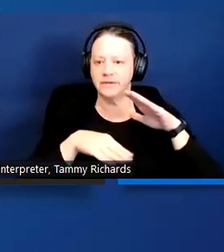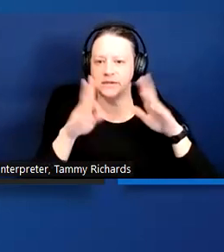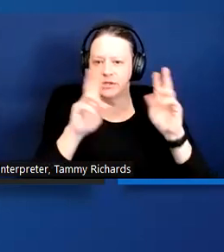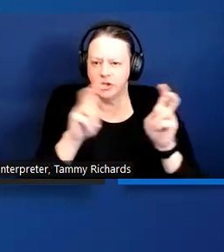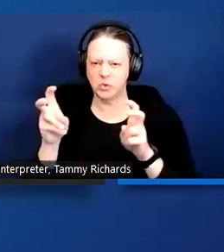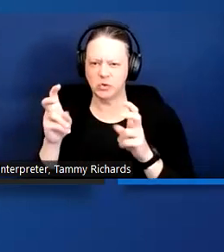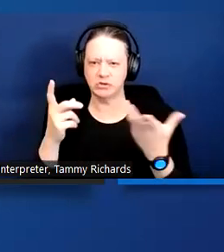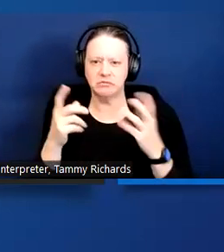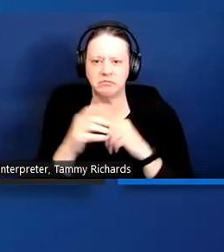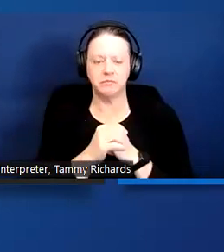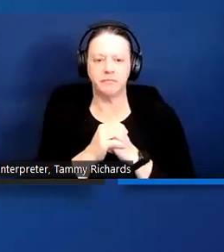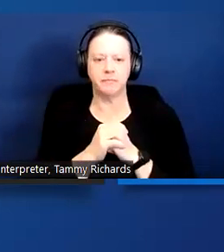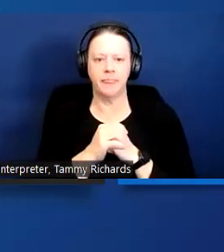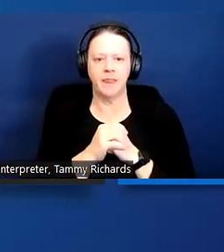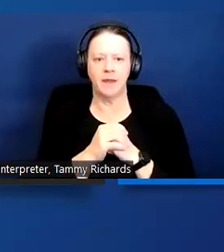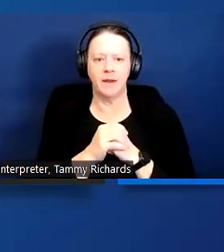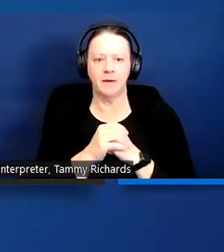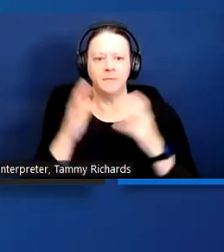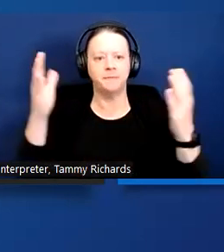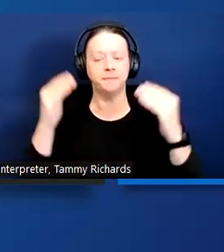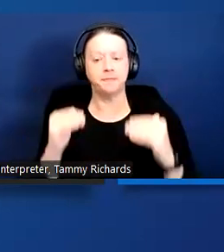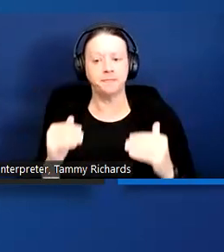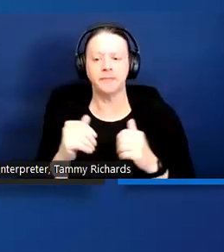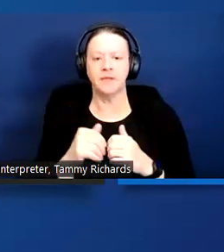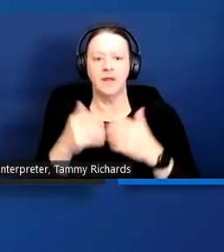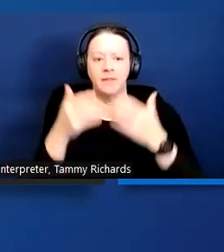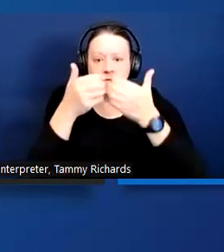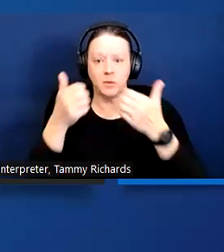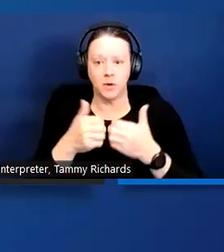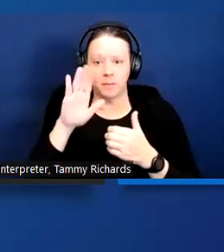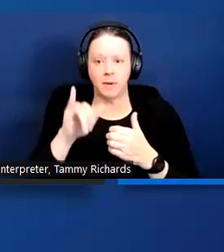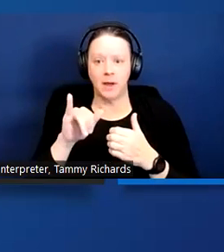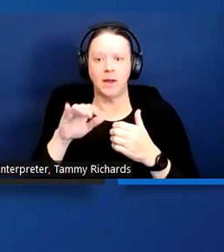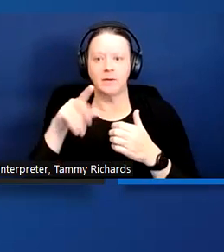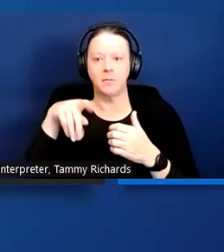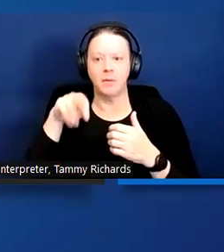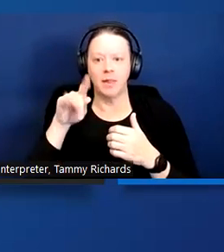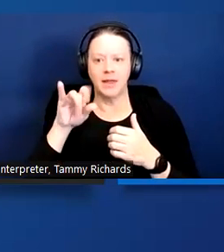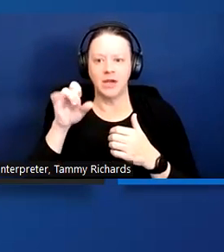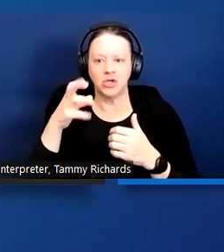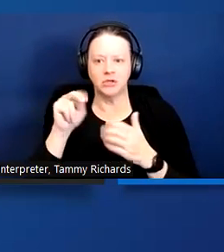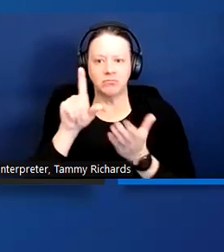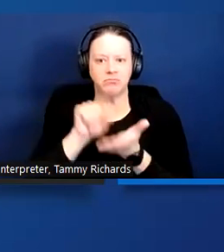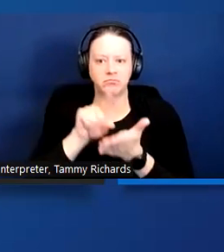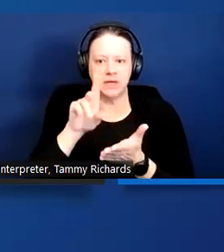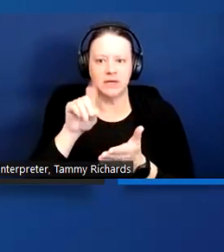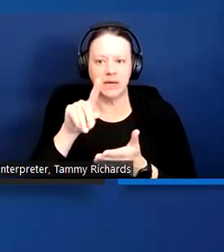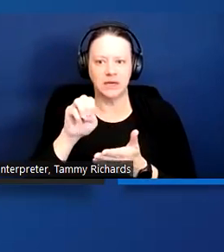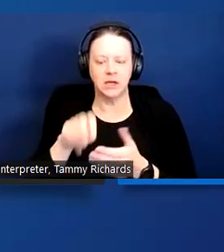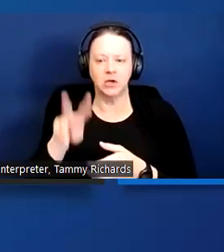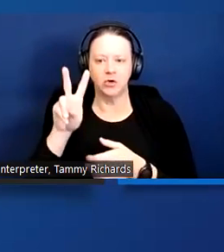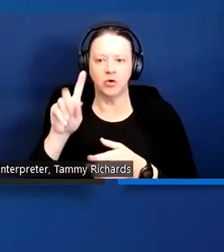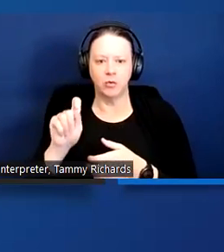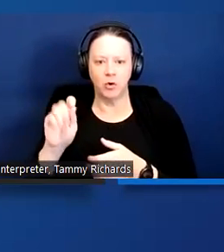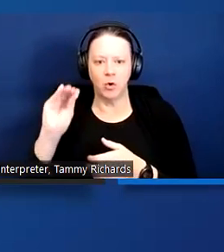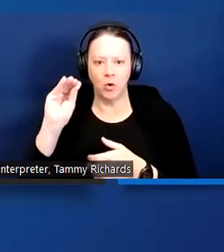that. They're separated by publication date. So 2.0, 2.1, and then 2.2, which is slated